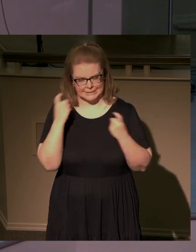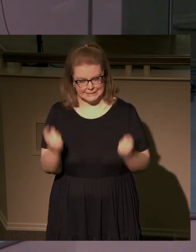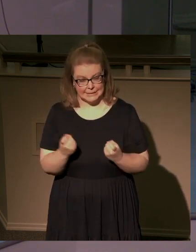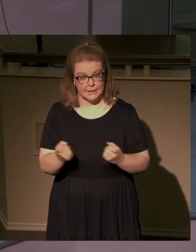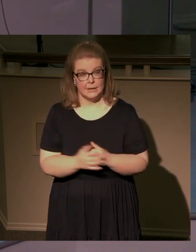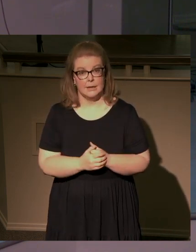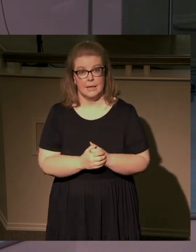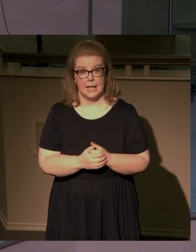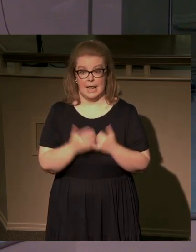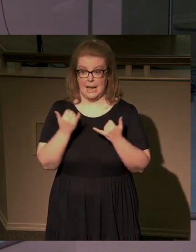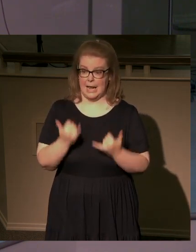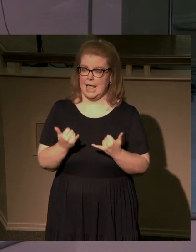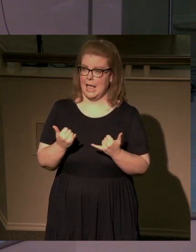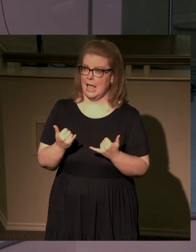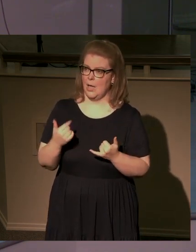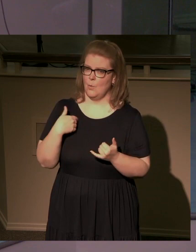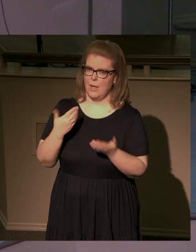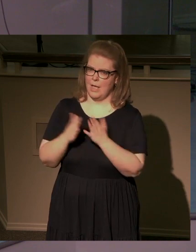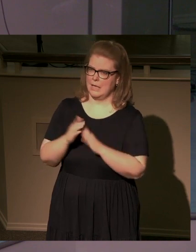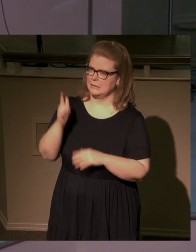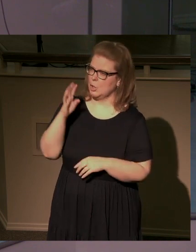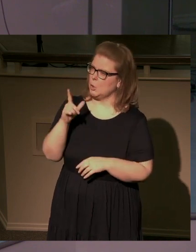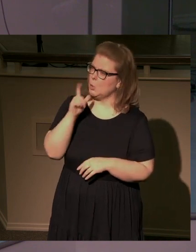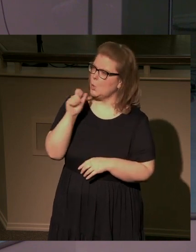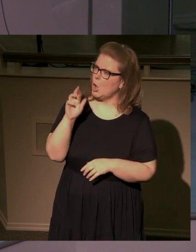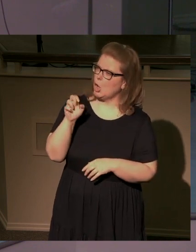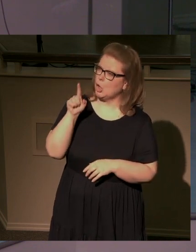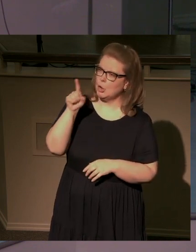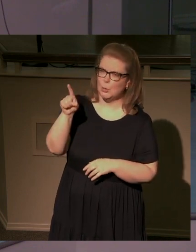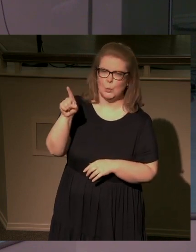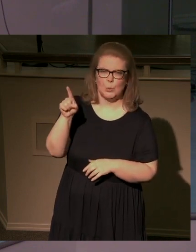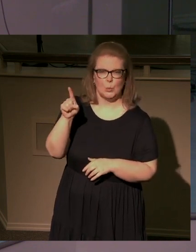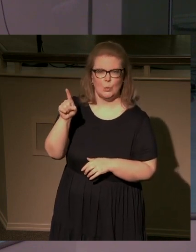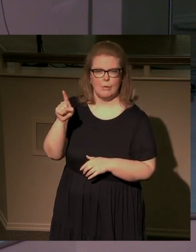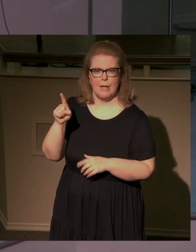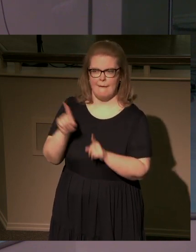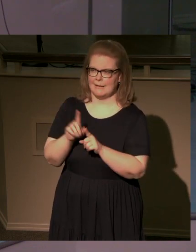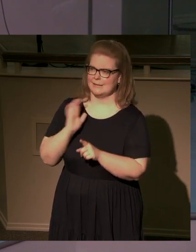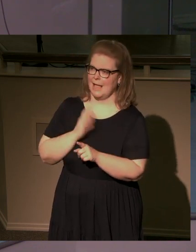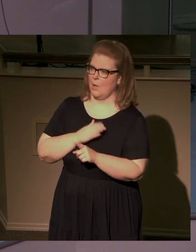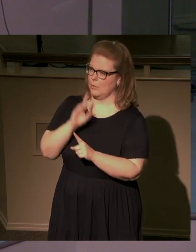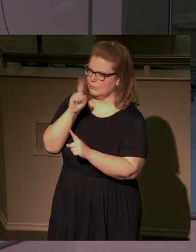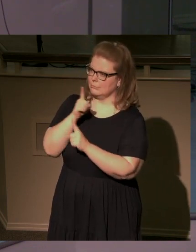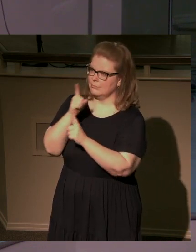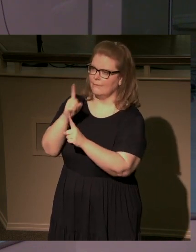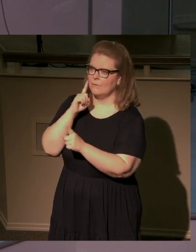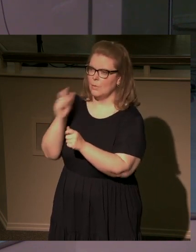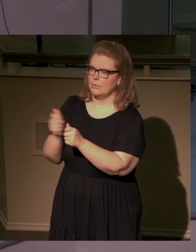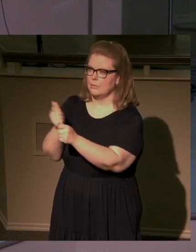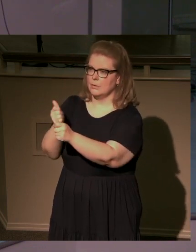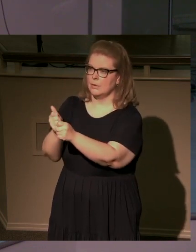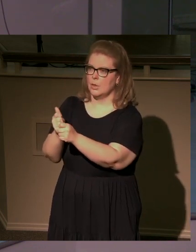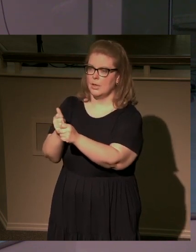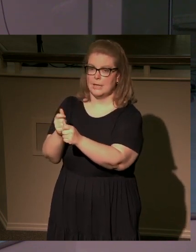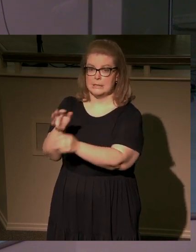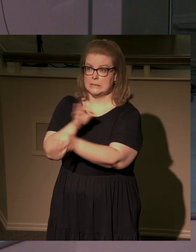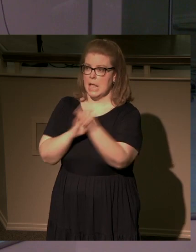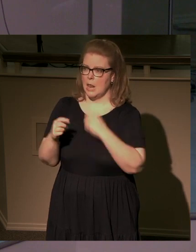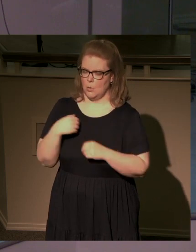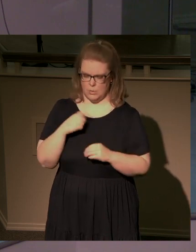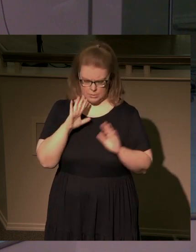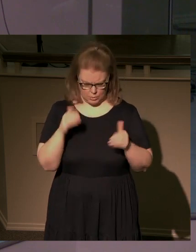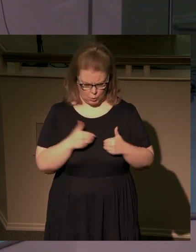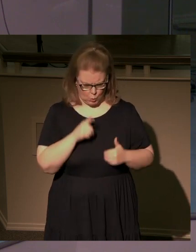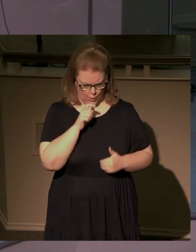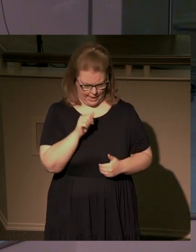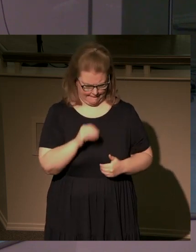instead of asking God, God, who are you, as our life pursuit, we ask God, who am I, as our